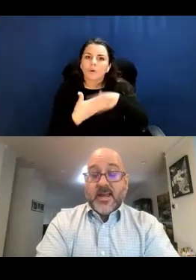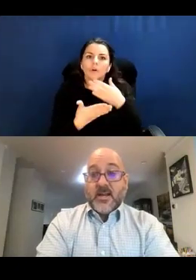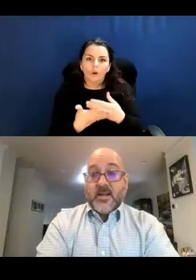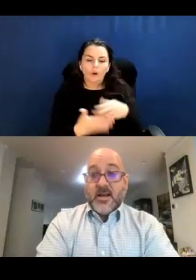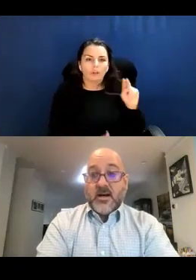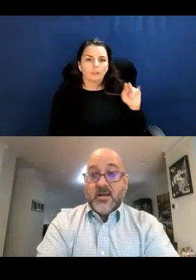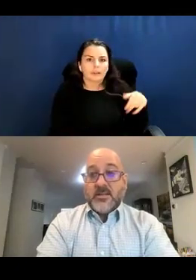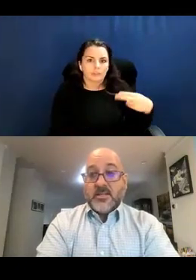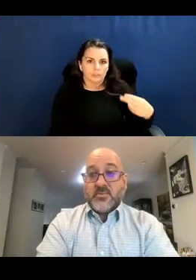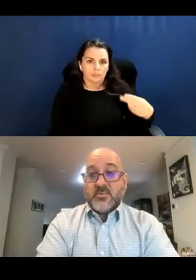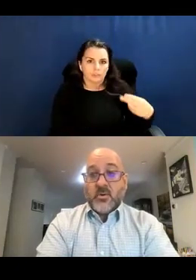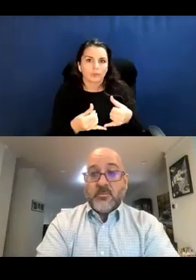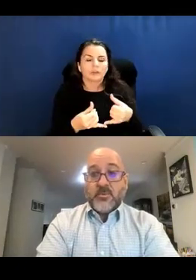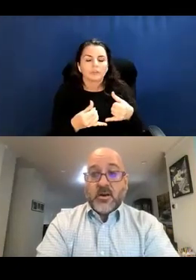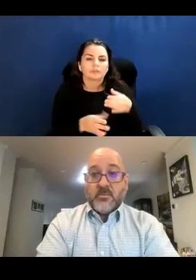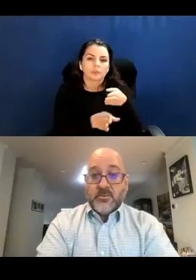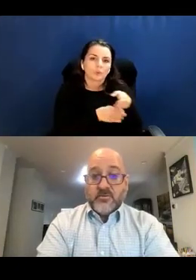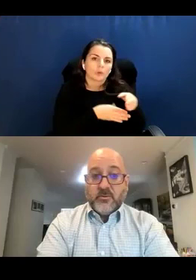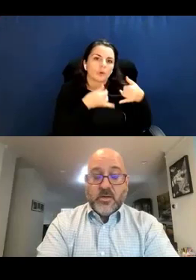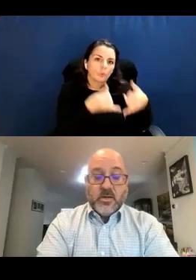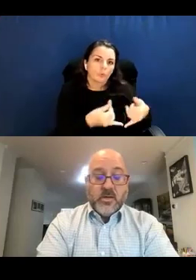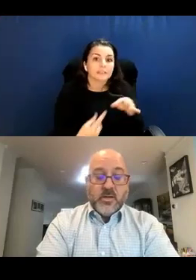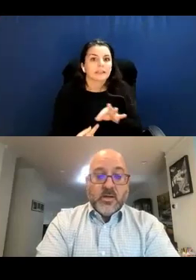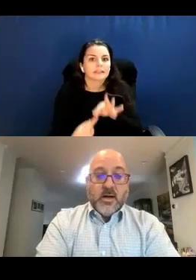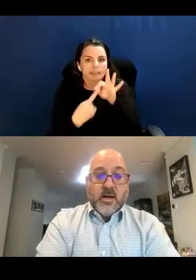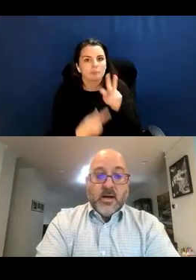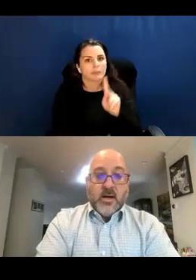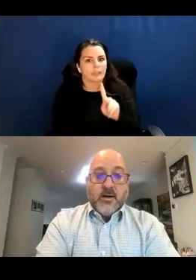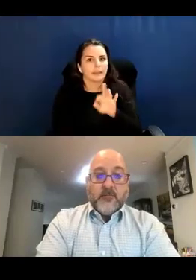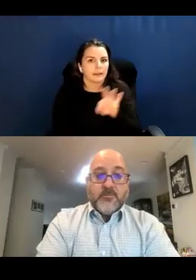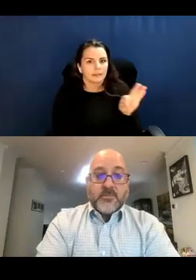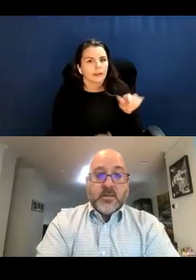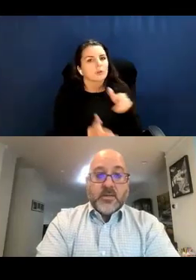the K99 that does require prior approval.